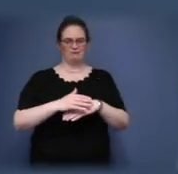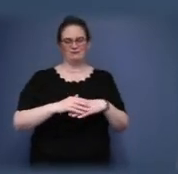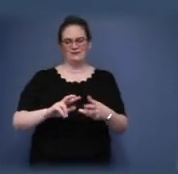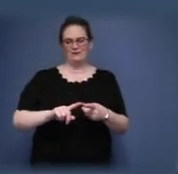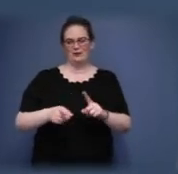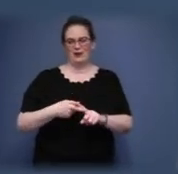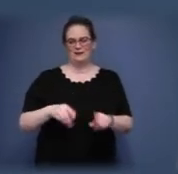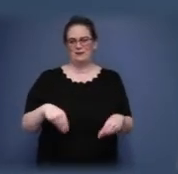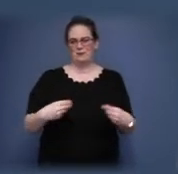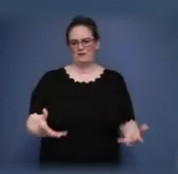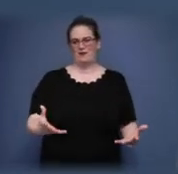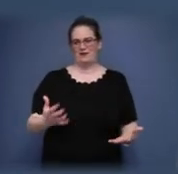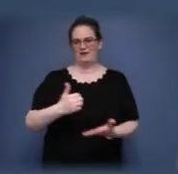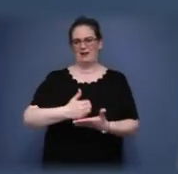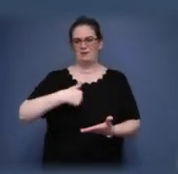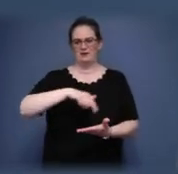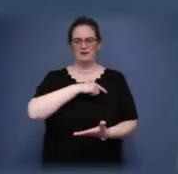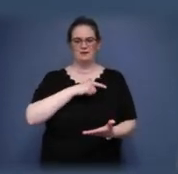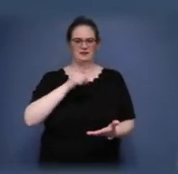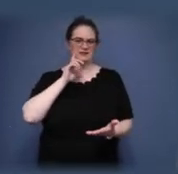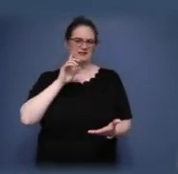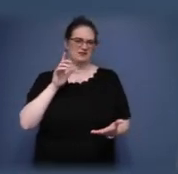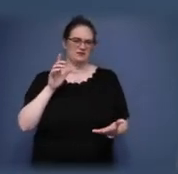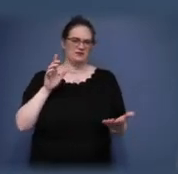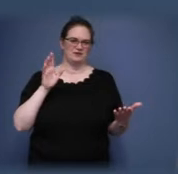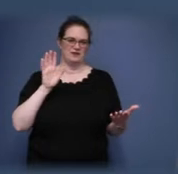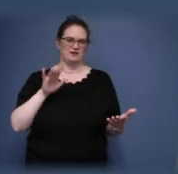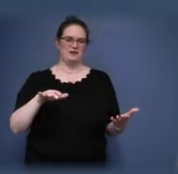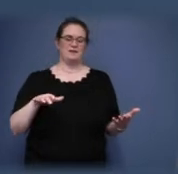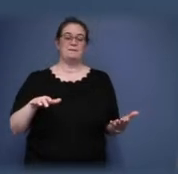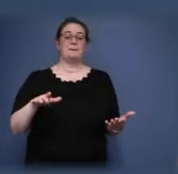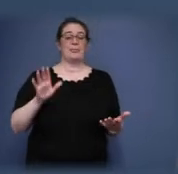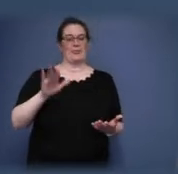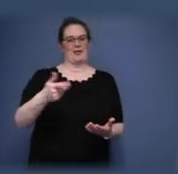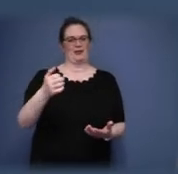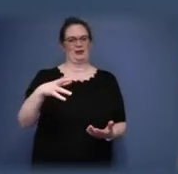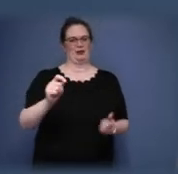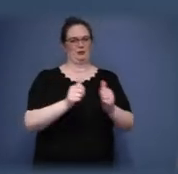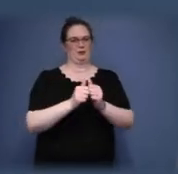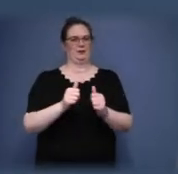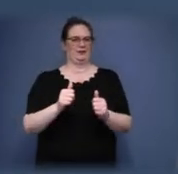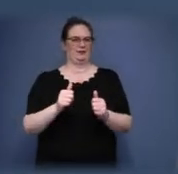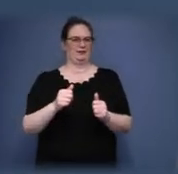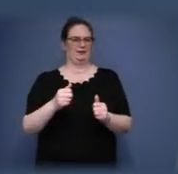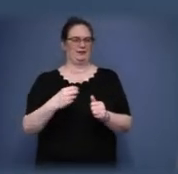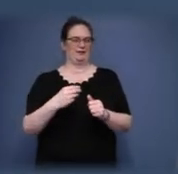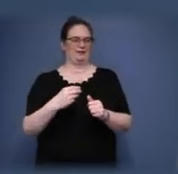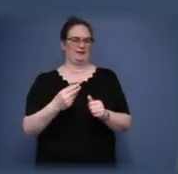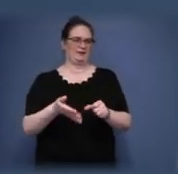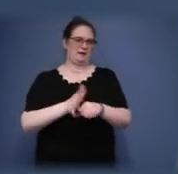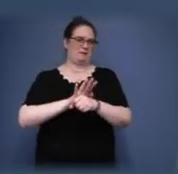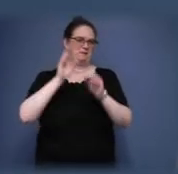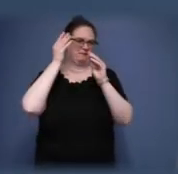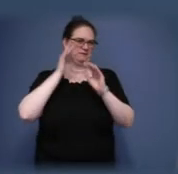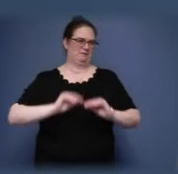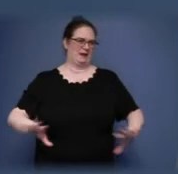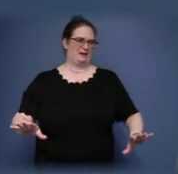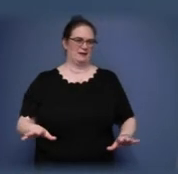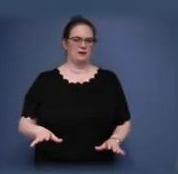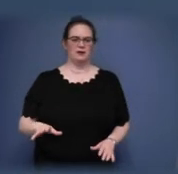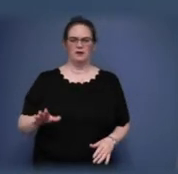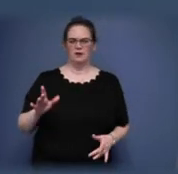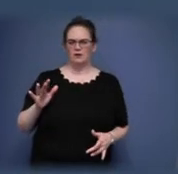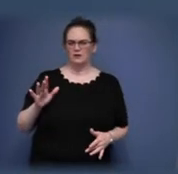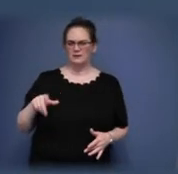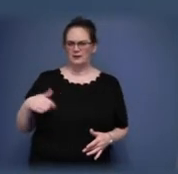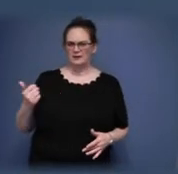can bring in helping us through hard times. So that's Gert with the pandemic. There was something else I wanted to tell